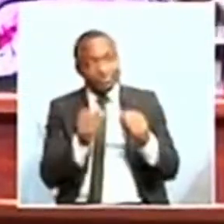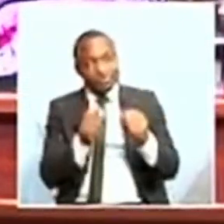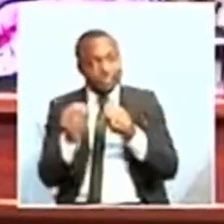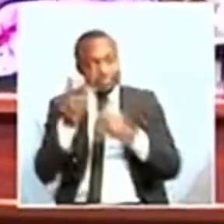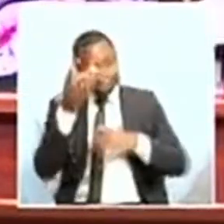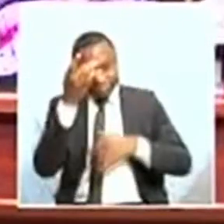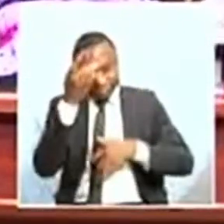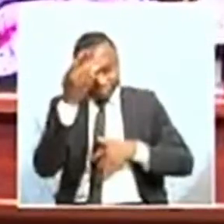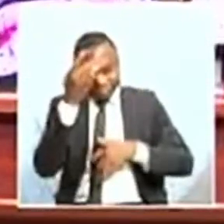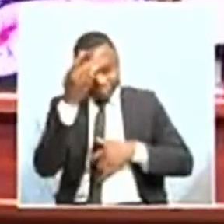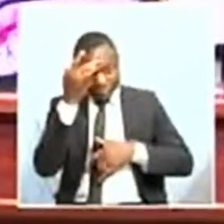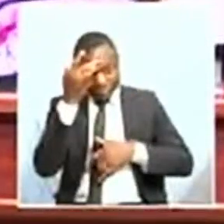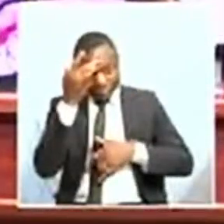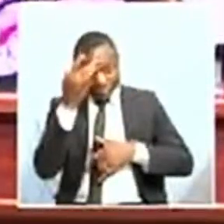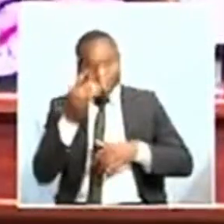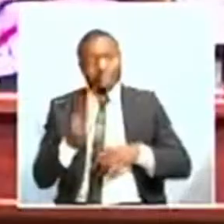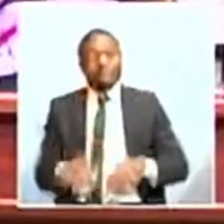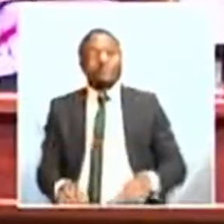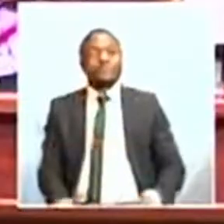virus among population.